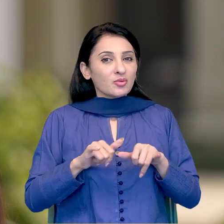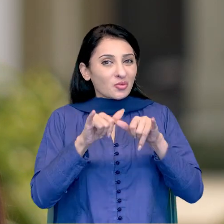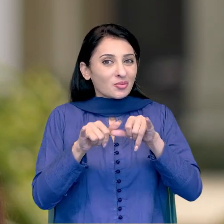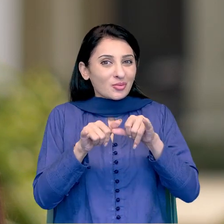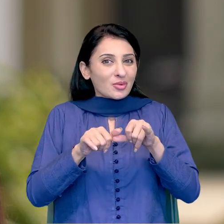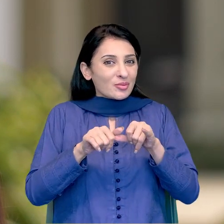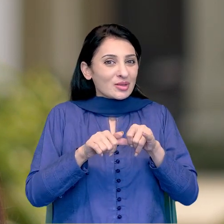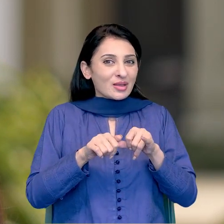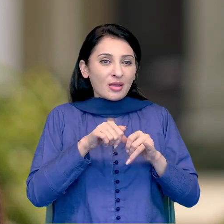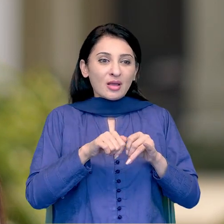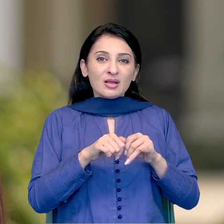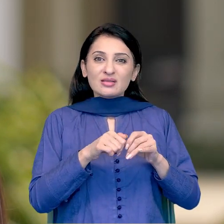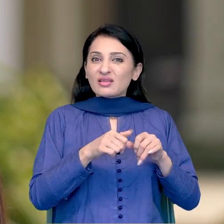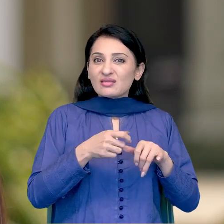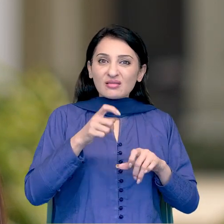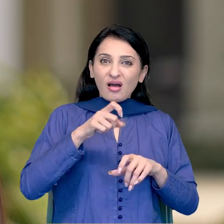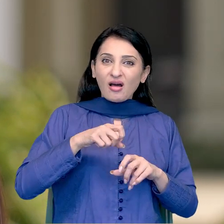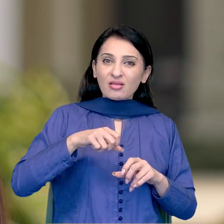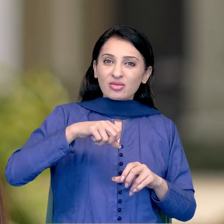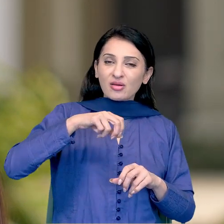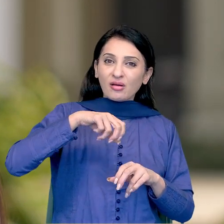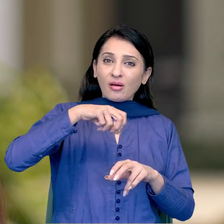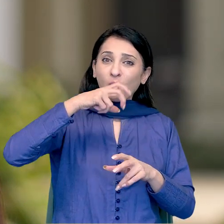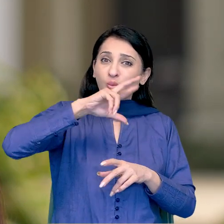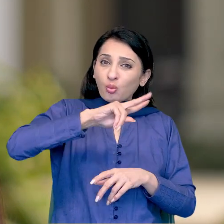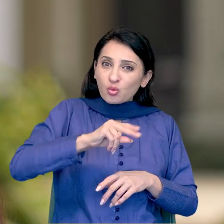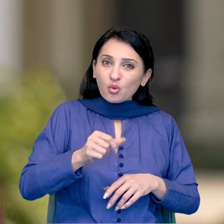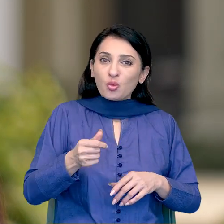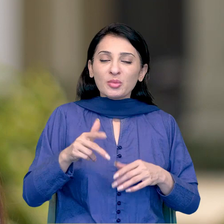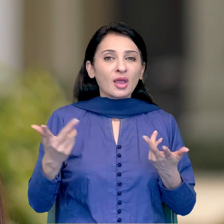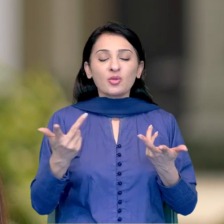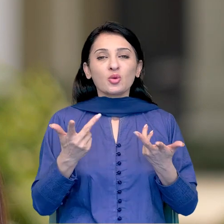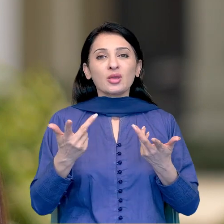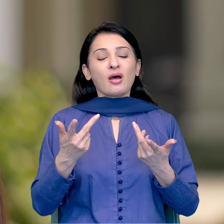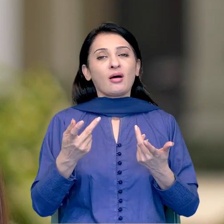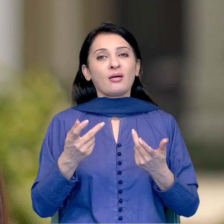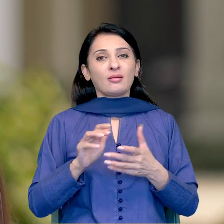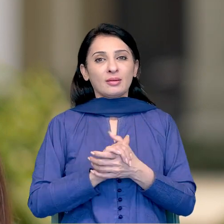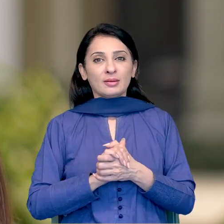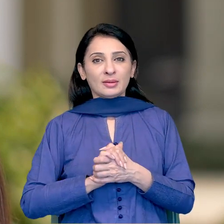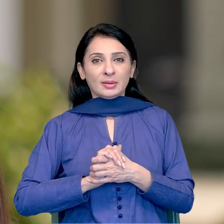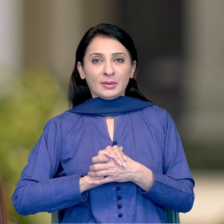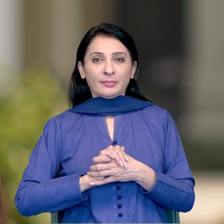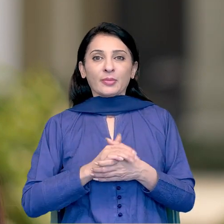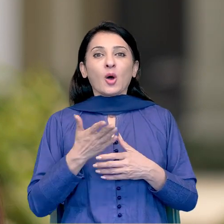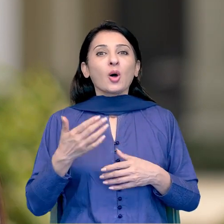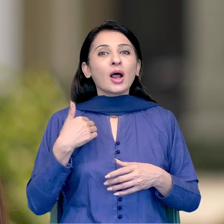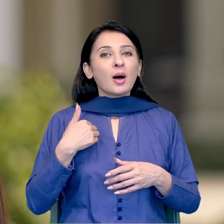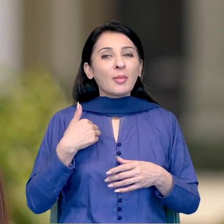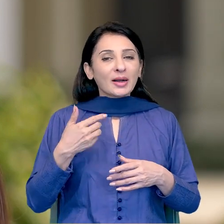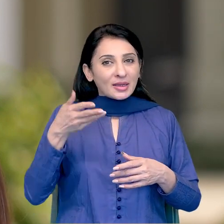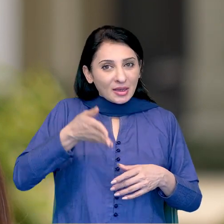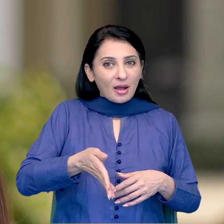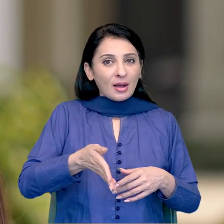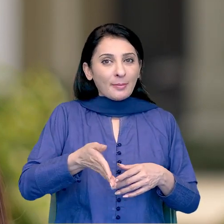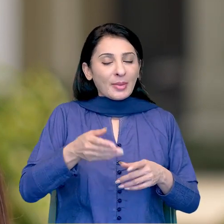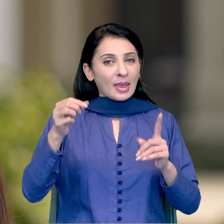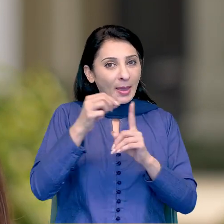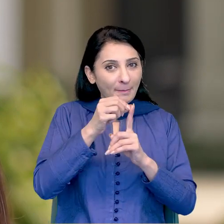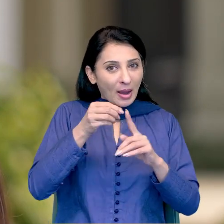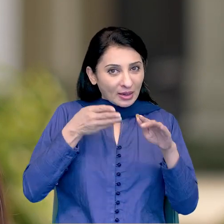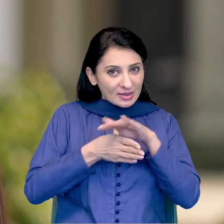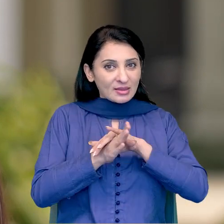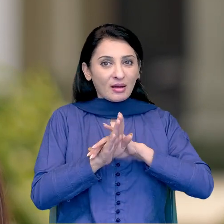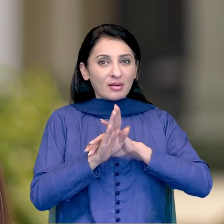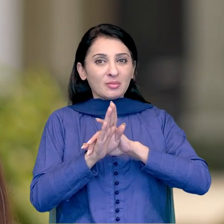animal injustice? Every year, more than 50,000 dogs die on the streets of Pakistan, and it is our own government